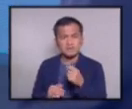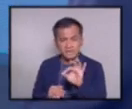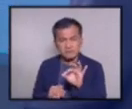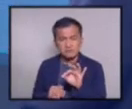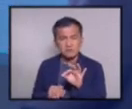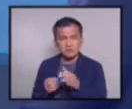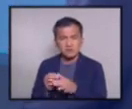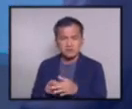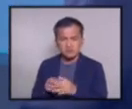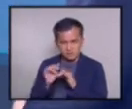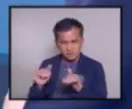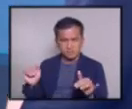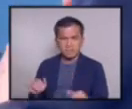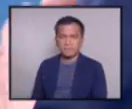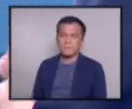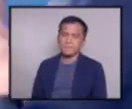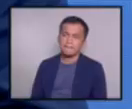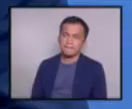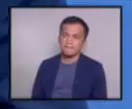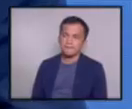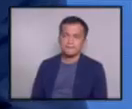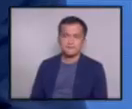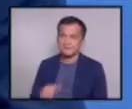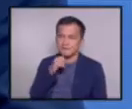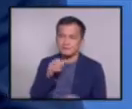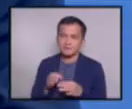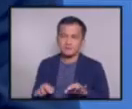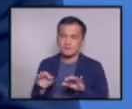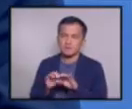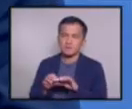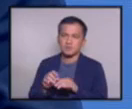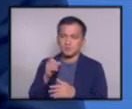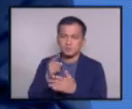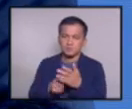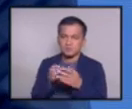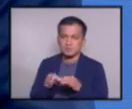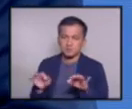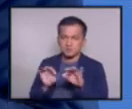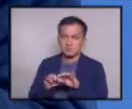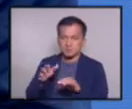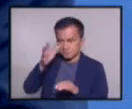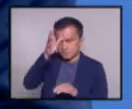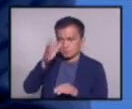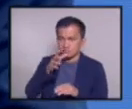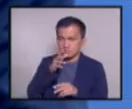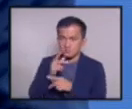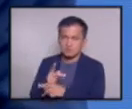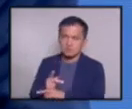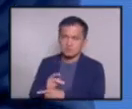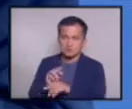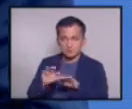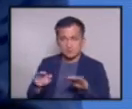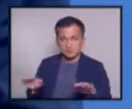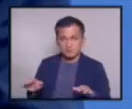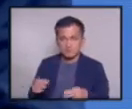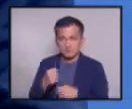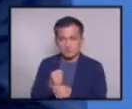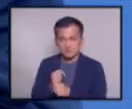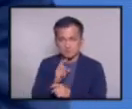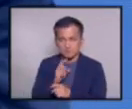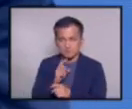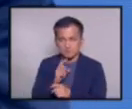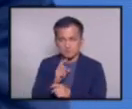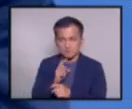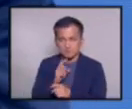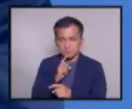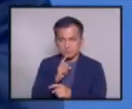we keep it where it is? It's 15? It's not important to me. What's important to me is that the parents protect their children and make sure that they